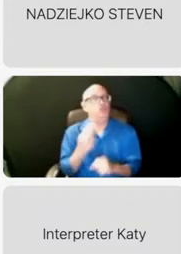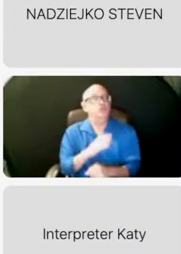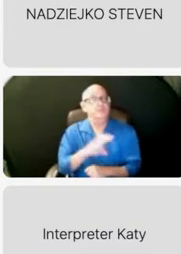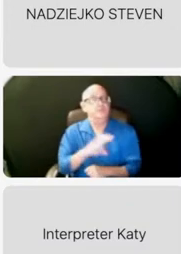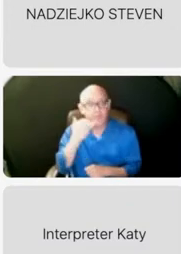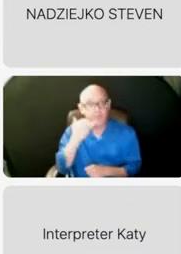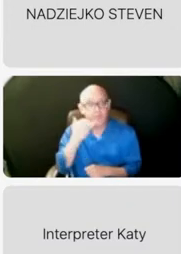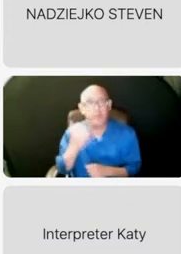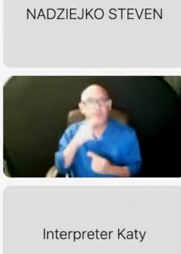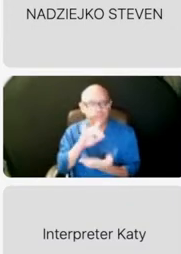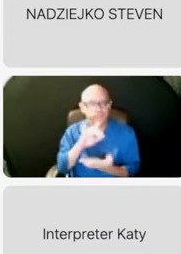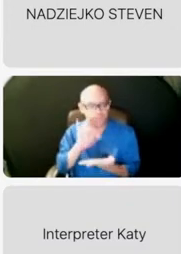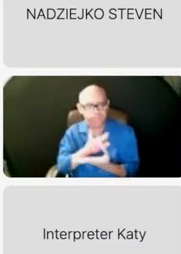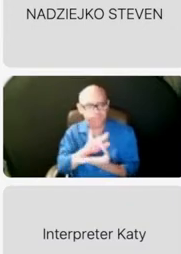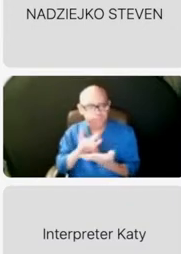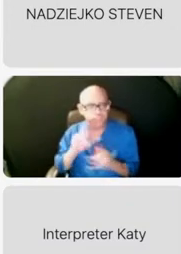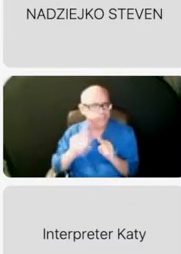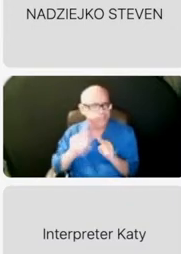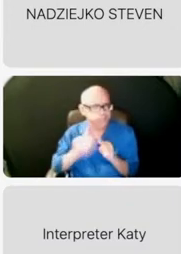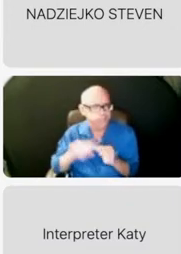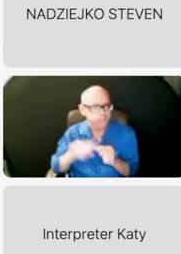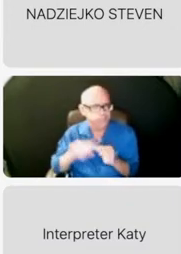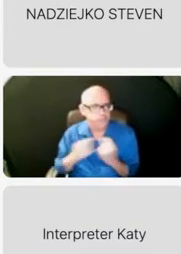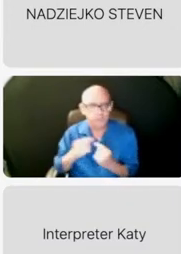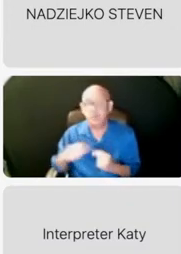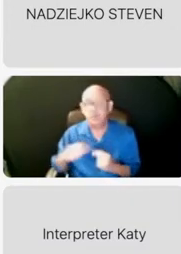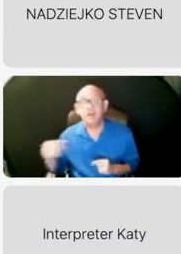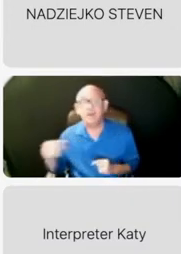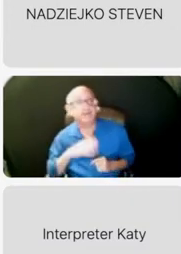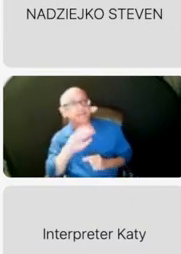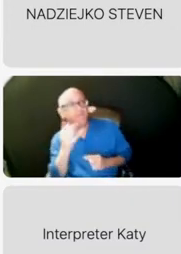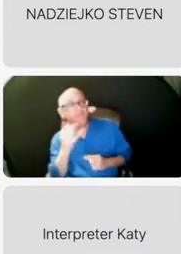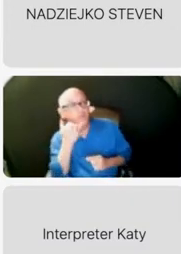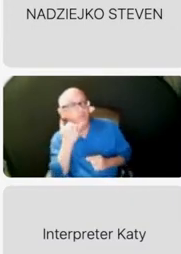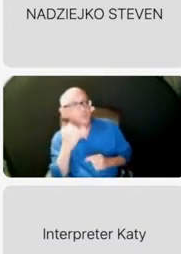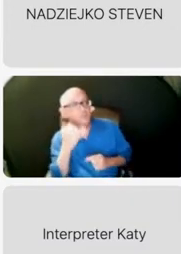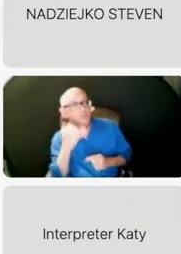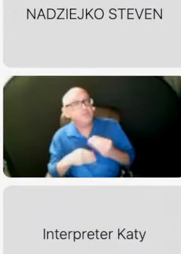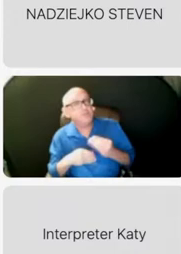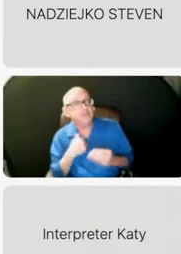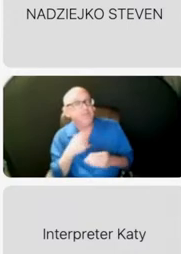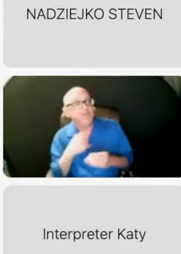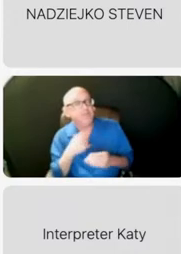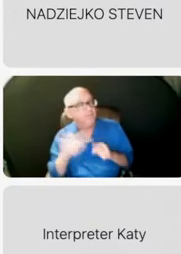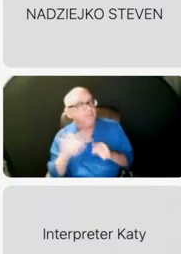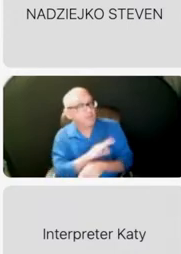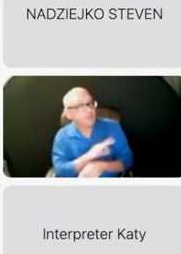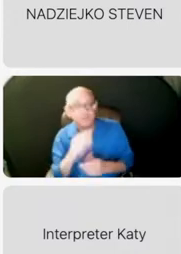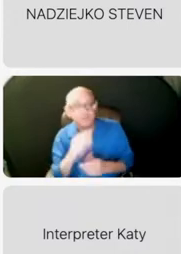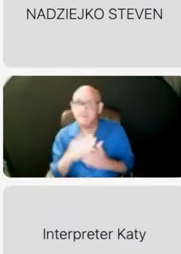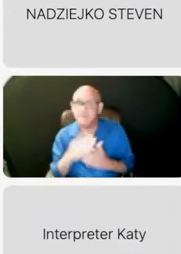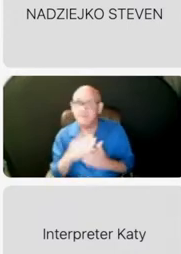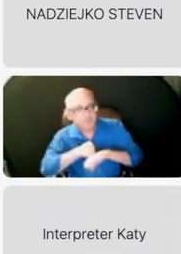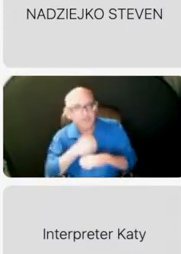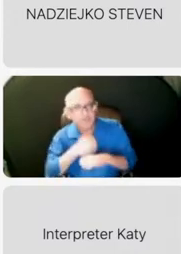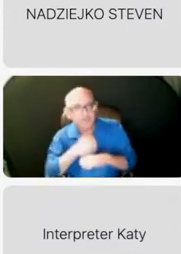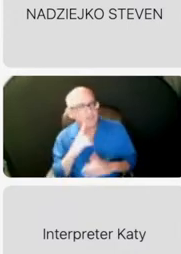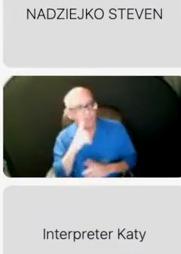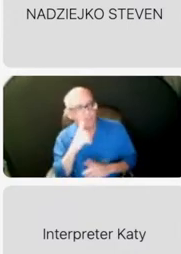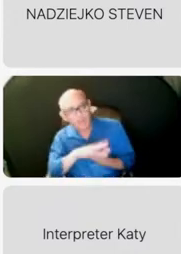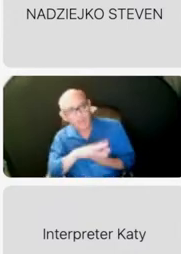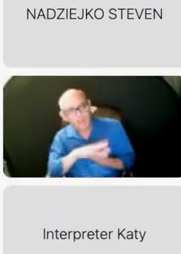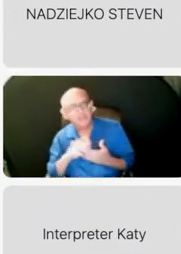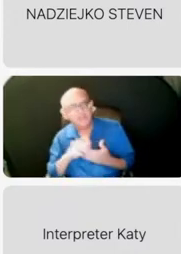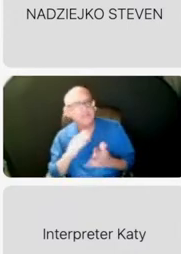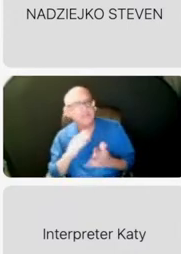device cell phone accessories have different functions some are designed for security some just for looks and some for safety